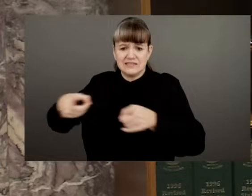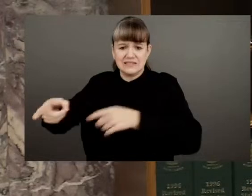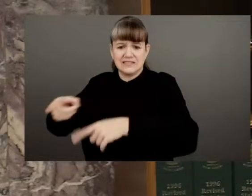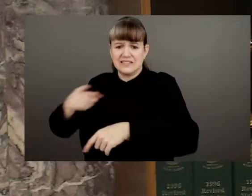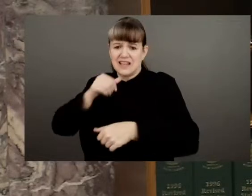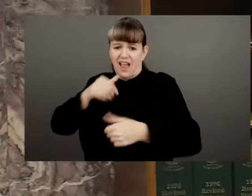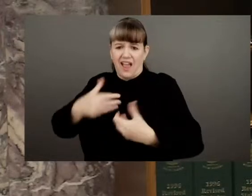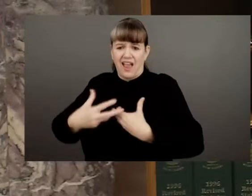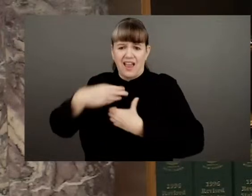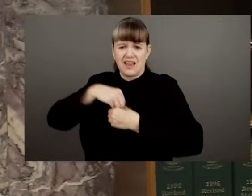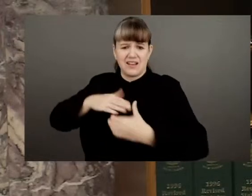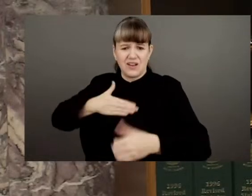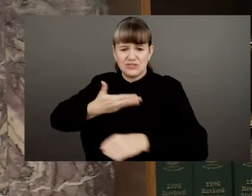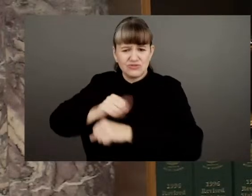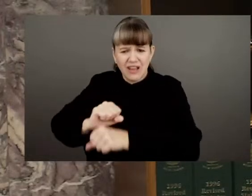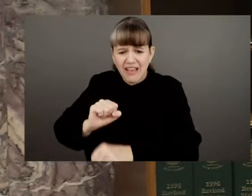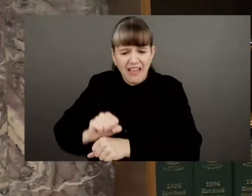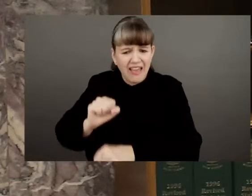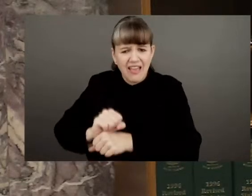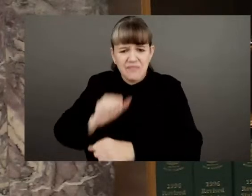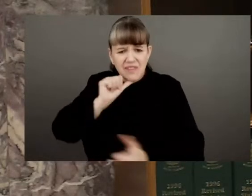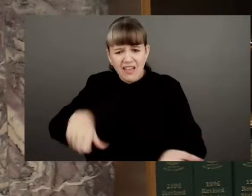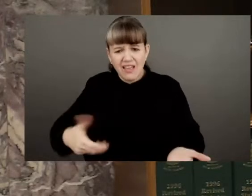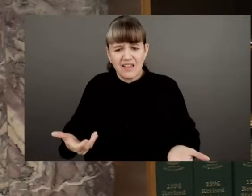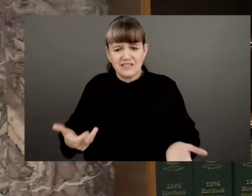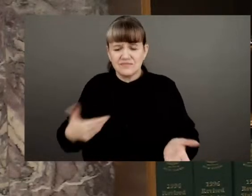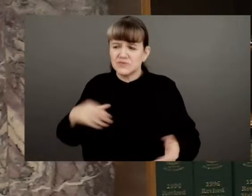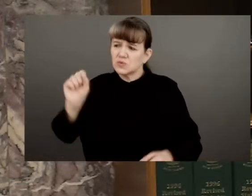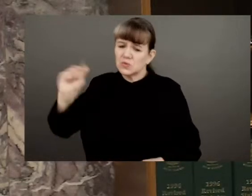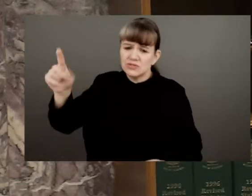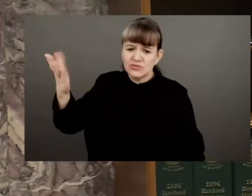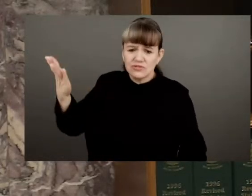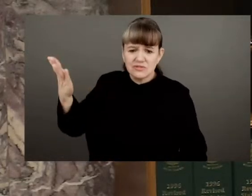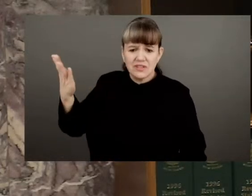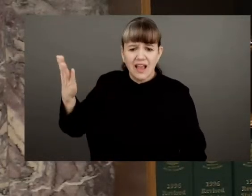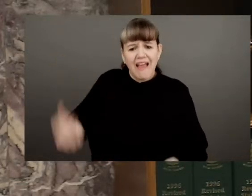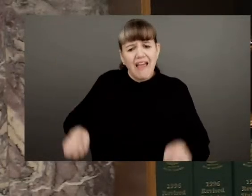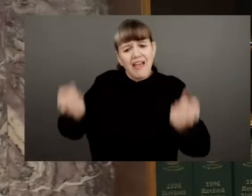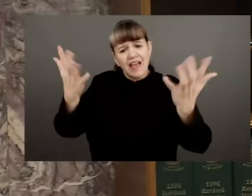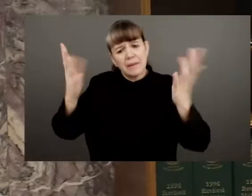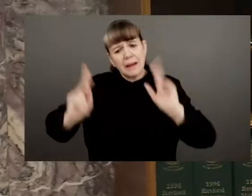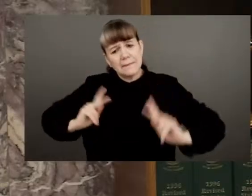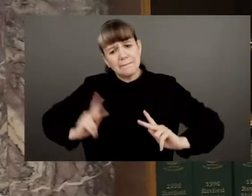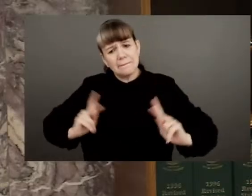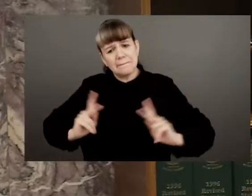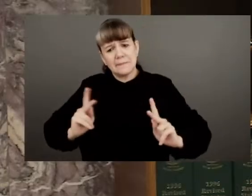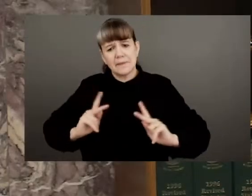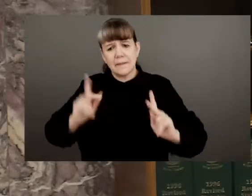had to take leave under this government due to violence in the workplace?